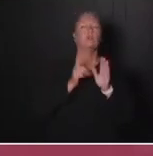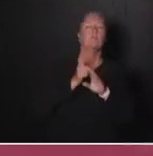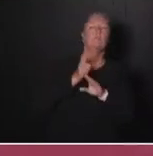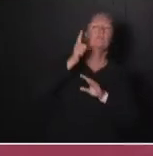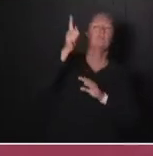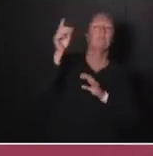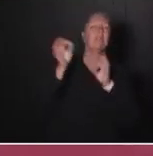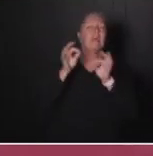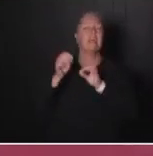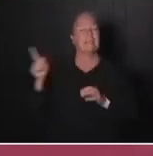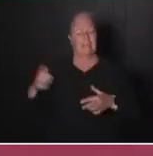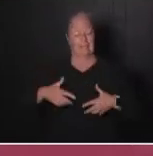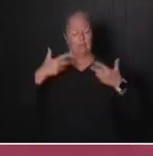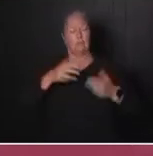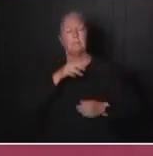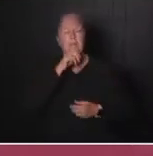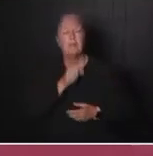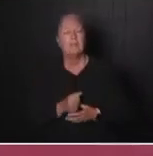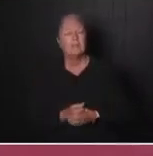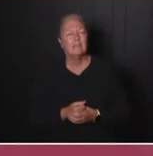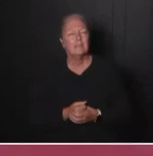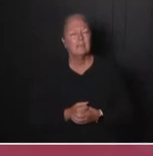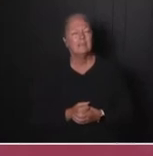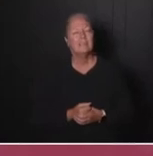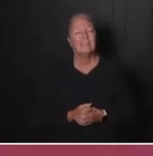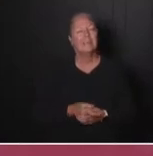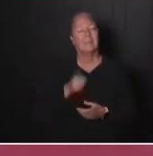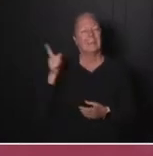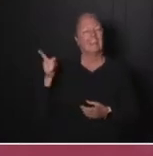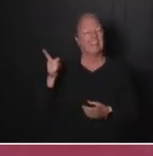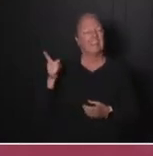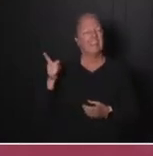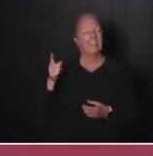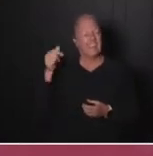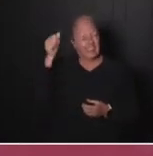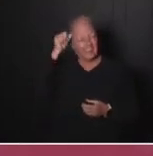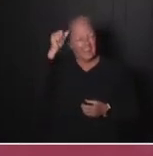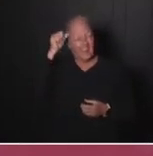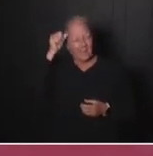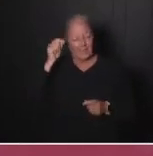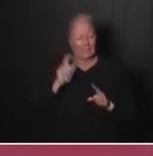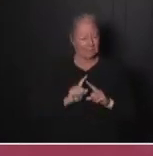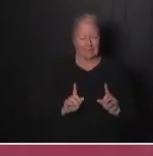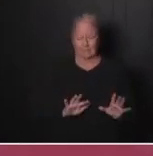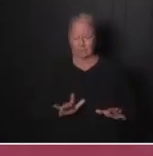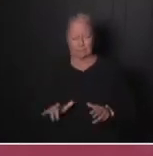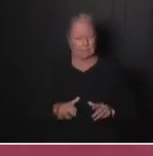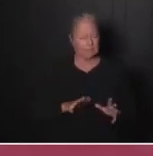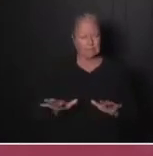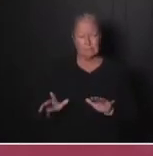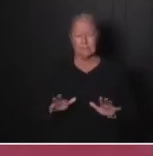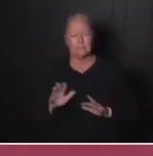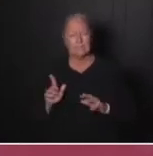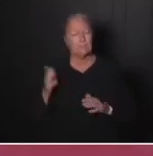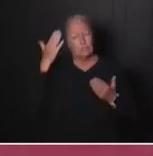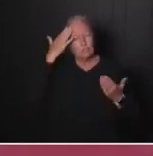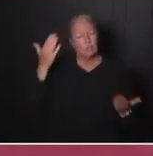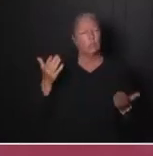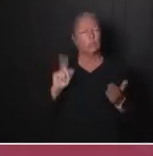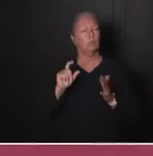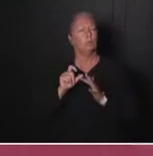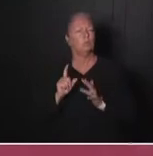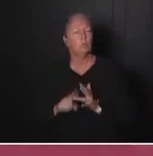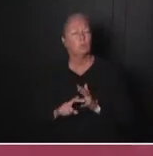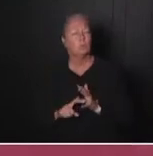an angry man who has mastered the rare art of clenching a glass jaw, a man who doesn't hold